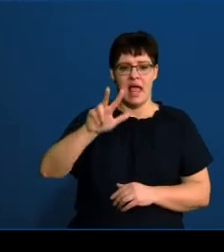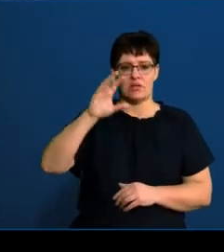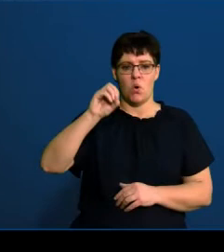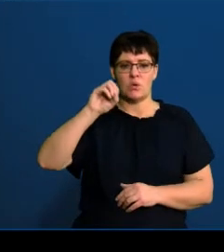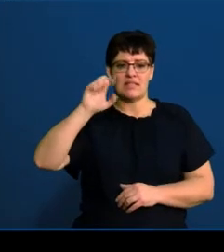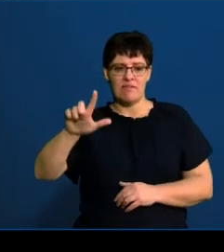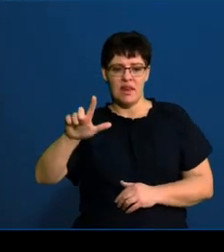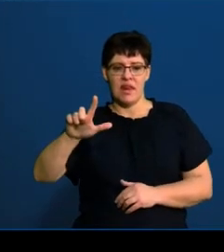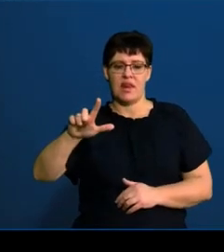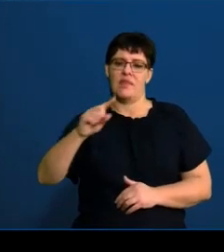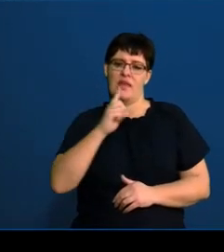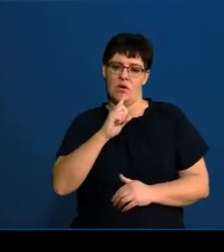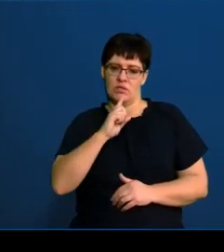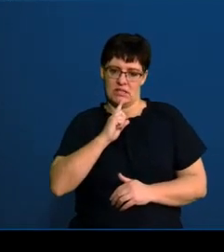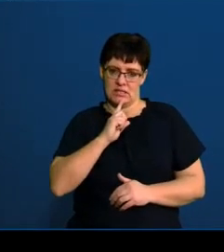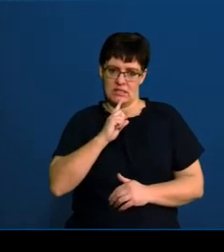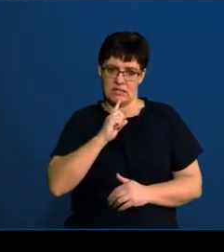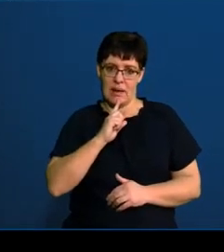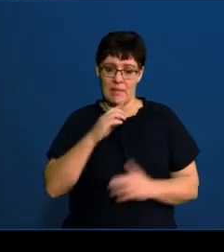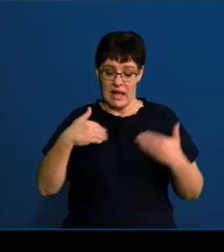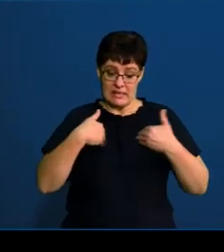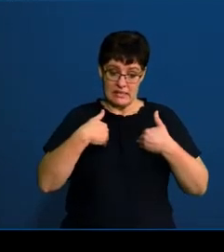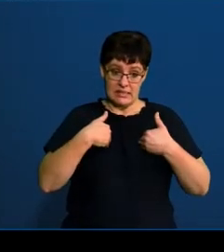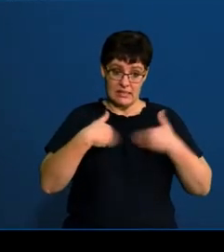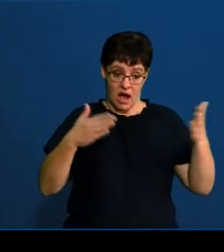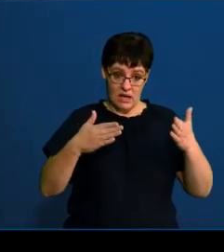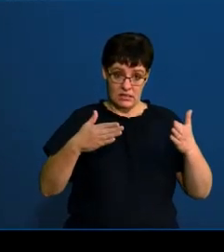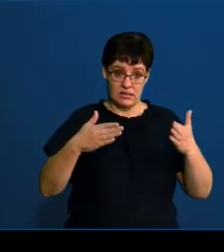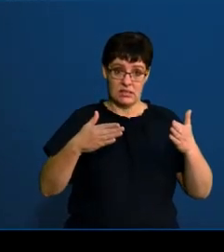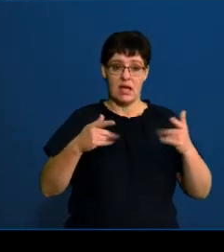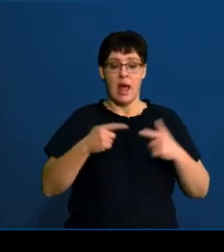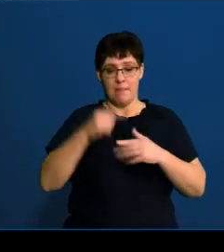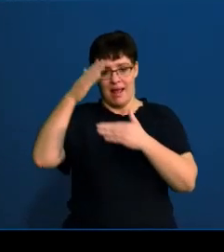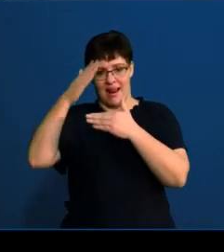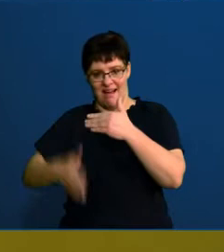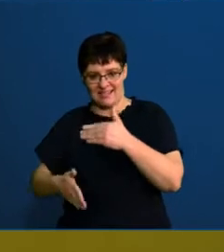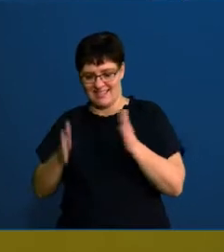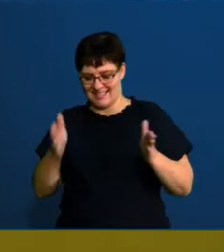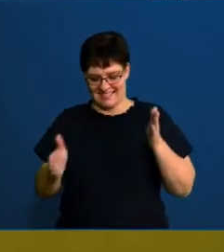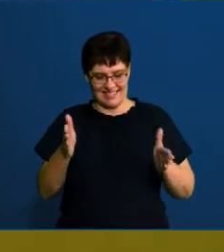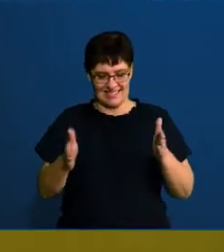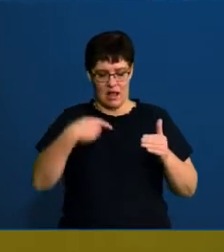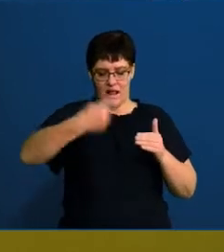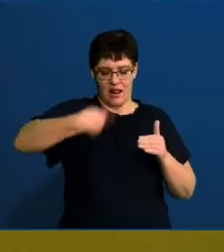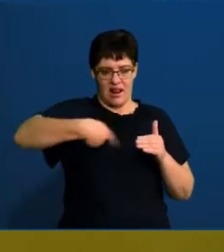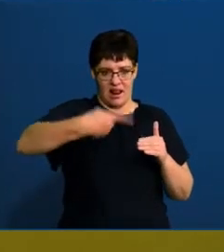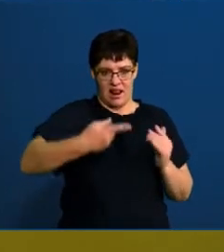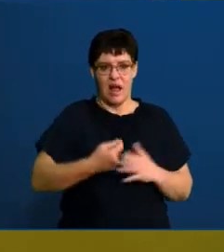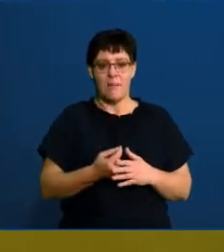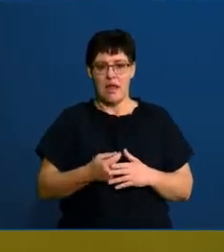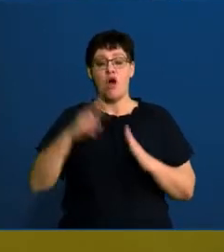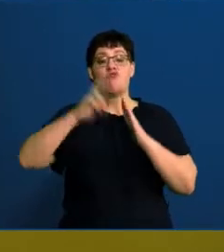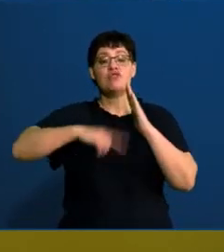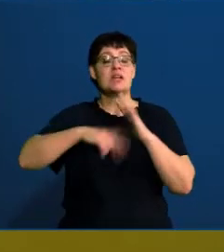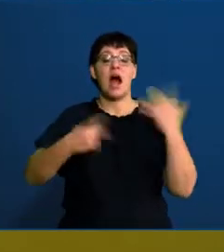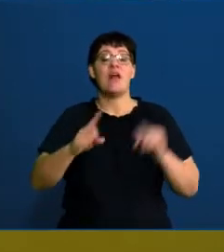807,000. That's my start date and my end. That's my start and my end. So I'm reading this in thousands.